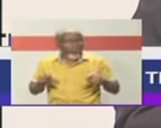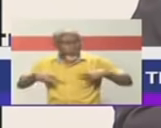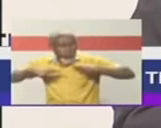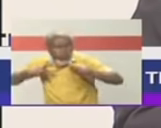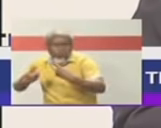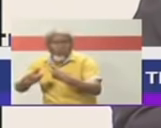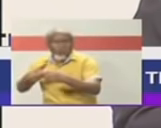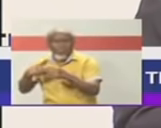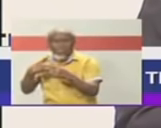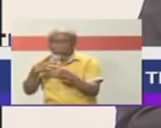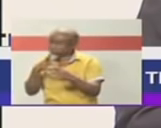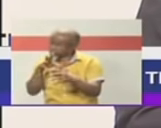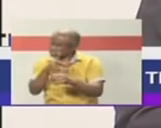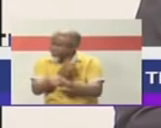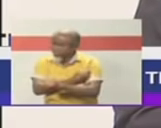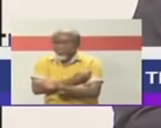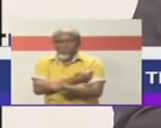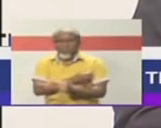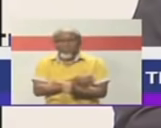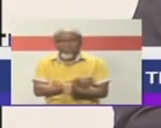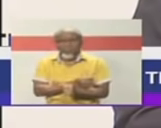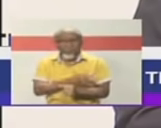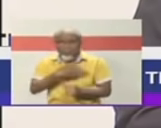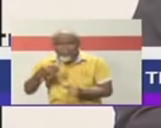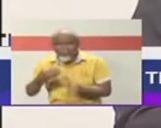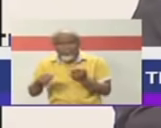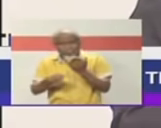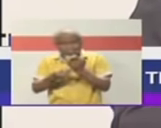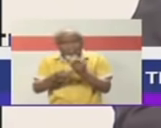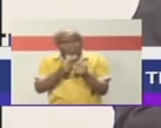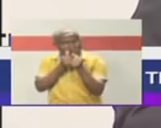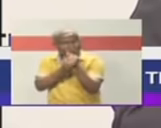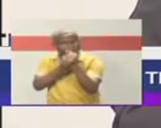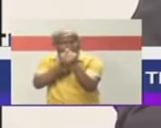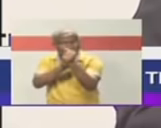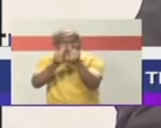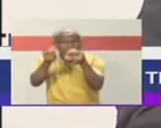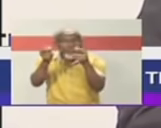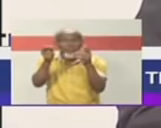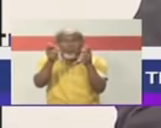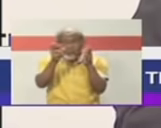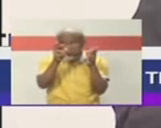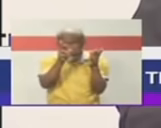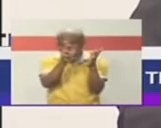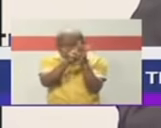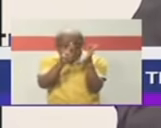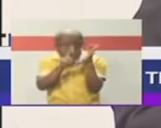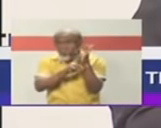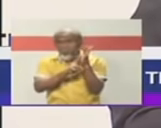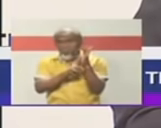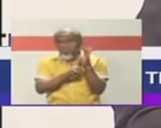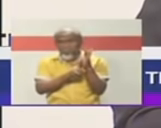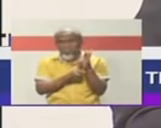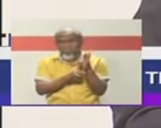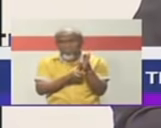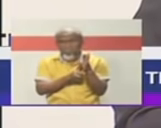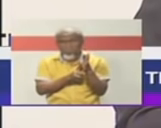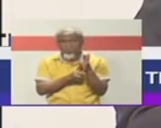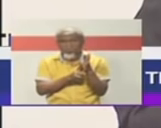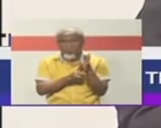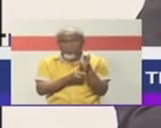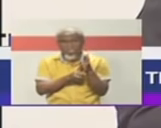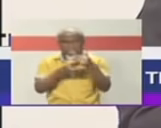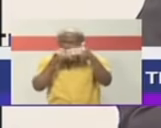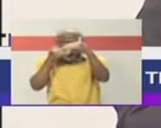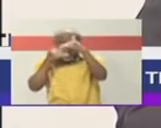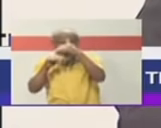follow the public health regulations. Keep your gatherings and your interaction to the 5 that we've talked about.